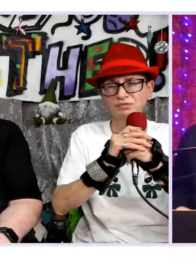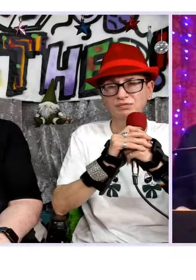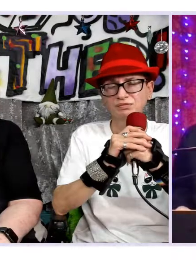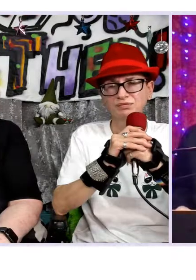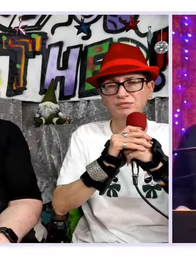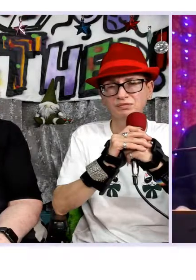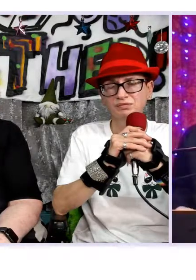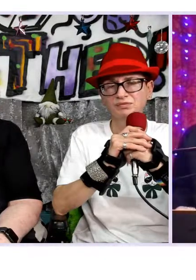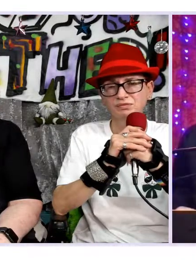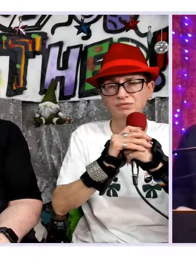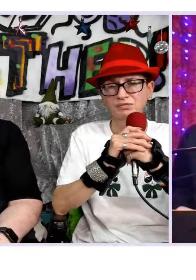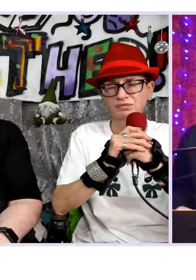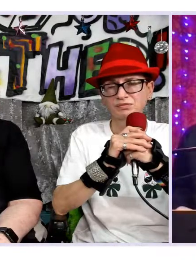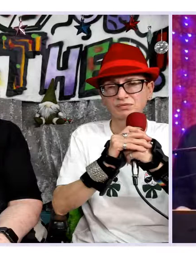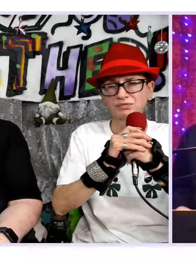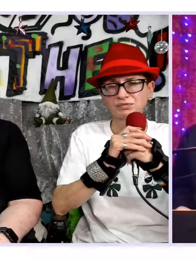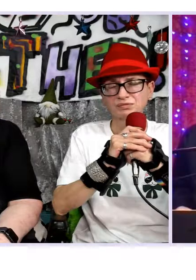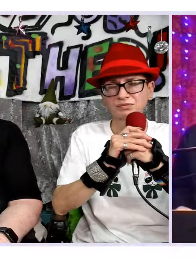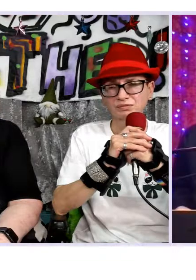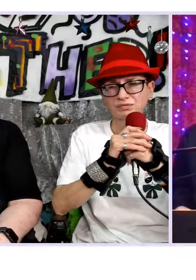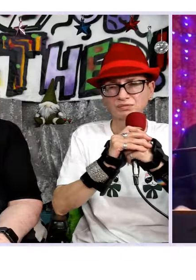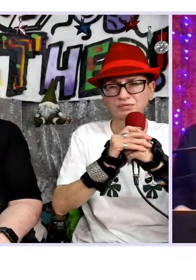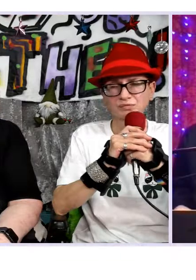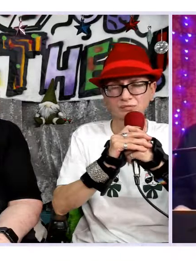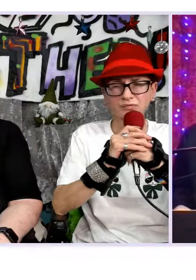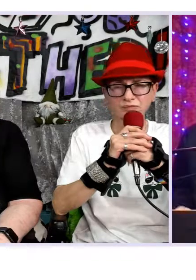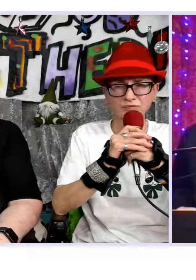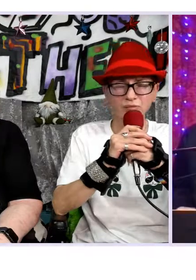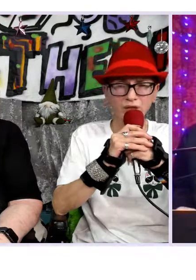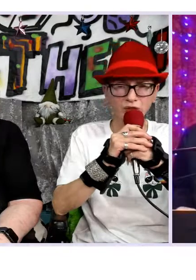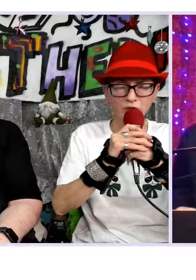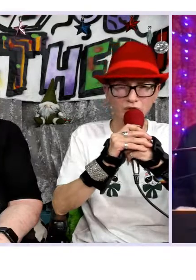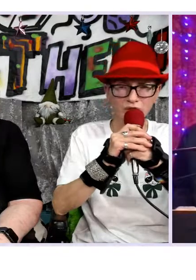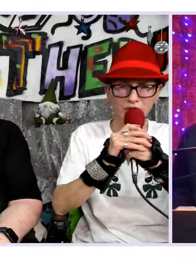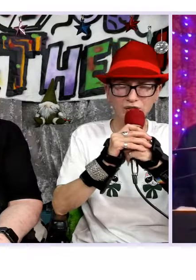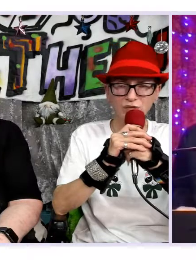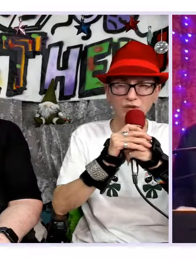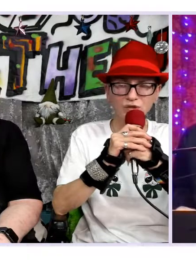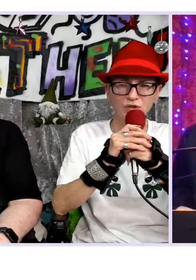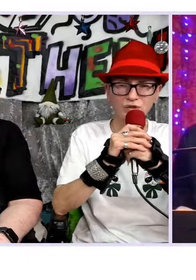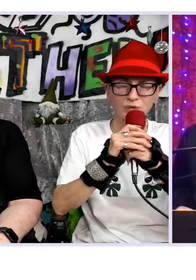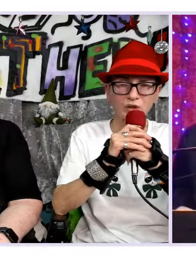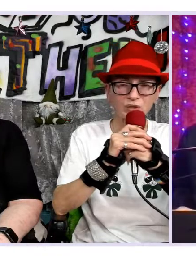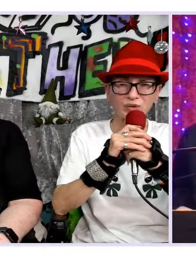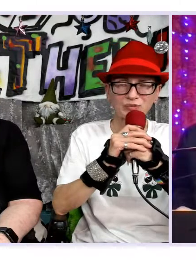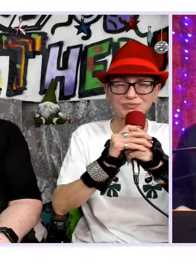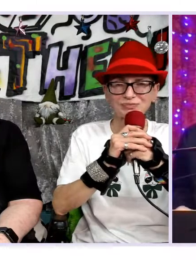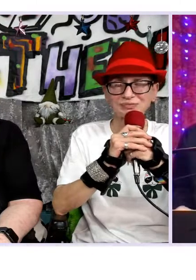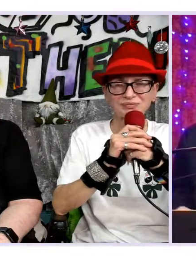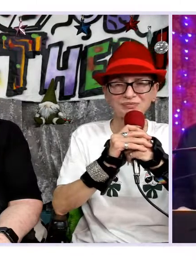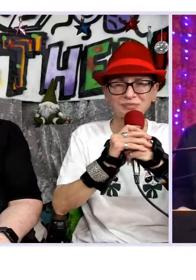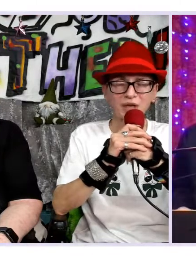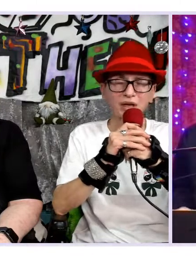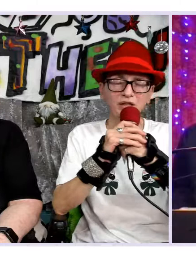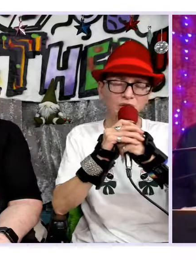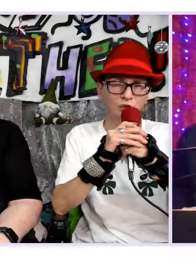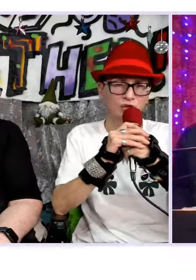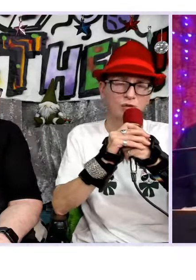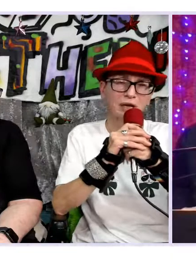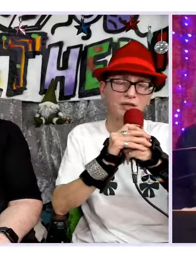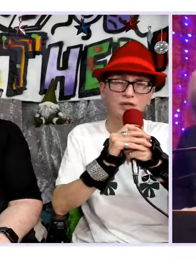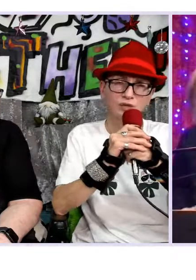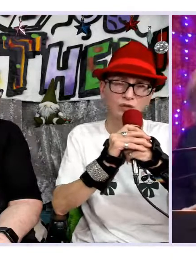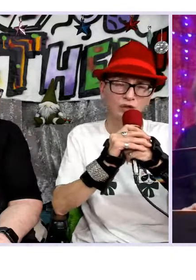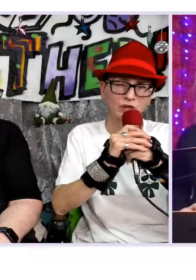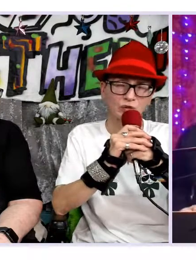really, really, there's a huge resource out there. But most importantly, as well. Sorry? And it's not